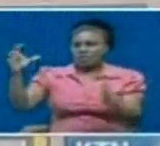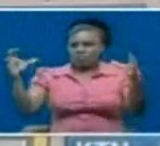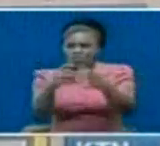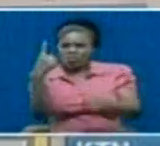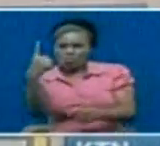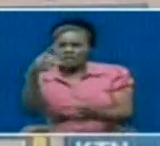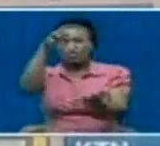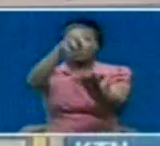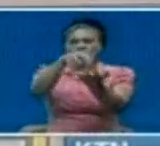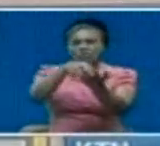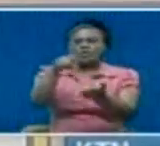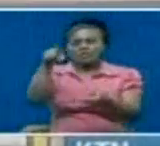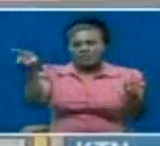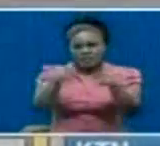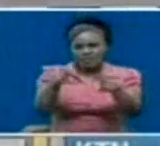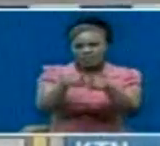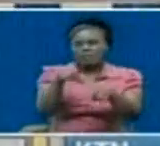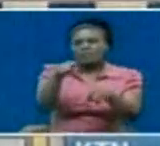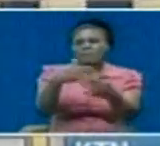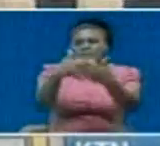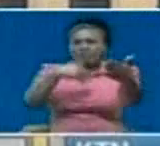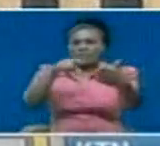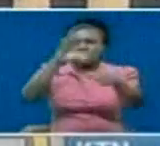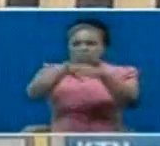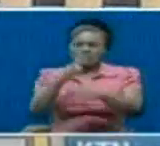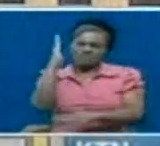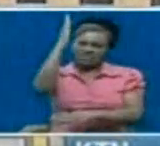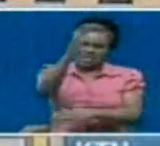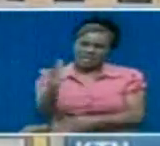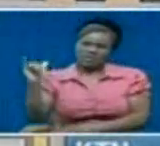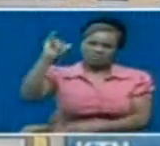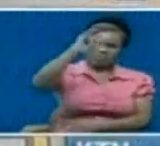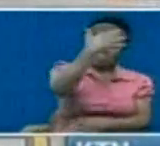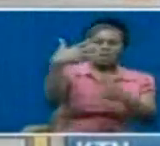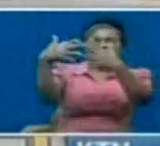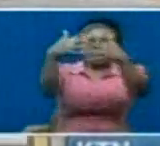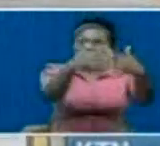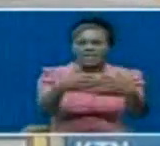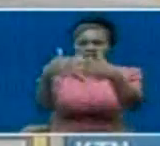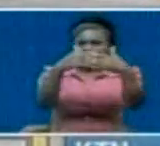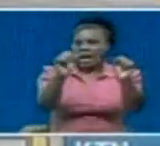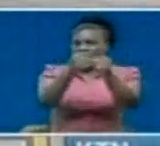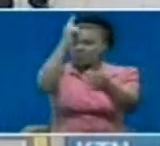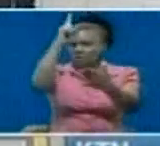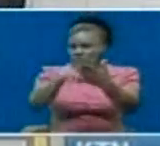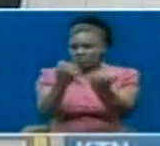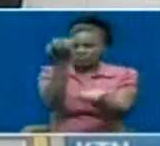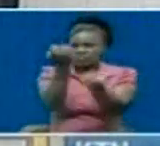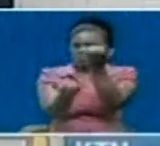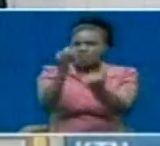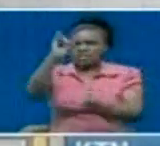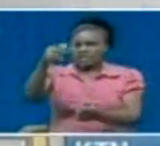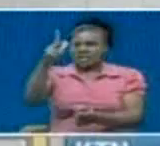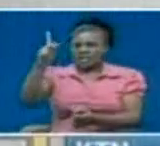status. This is required of all airports before they can have direct flights into the U.S. As a result, an evaluation of JKIA